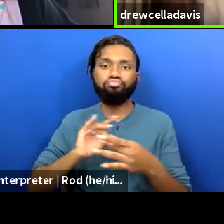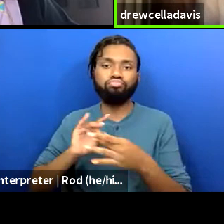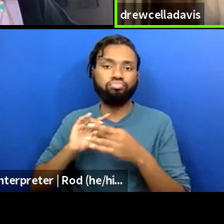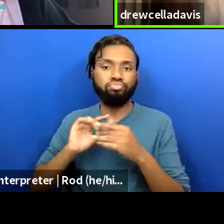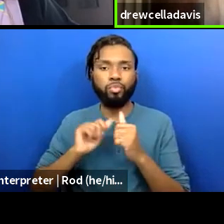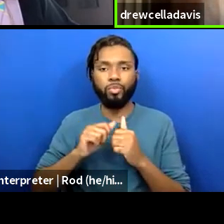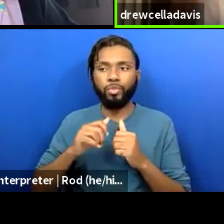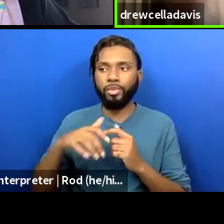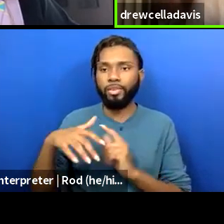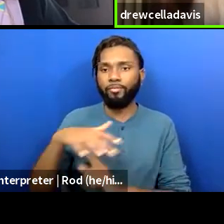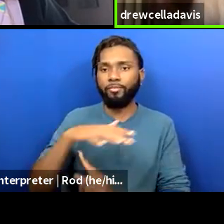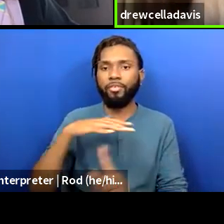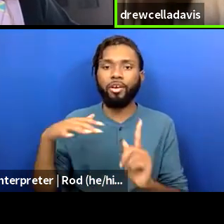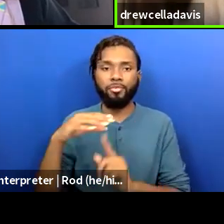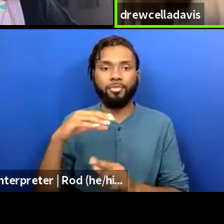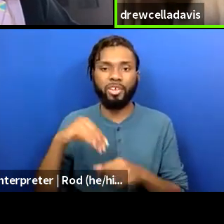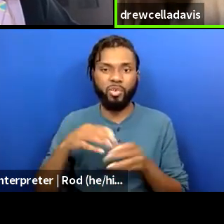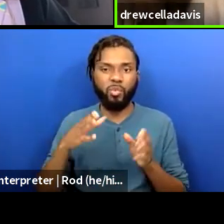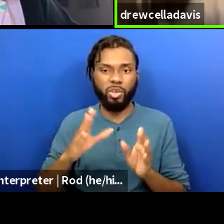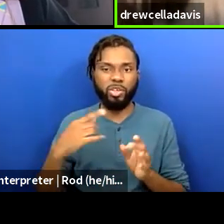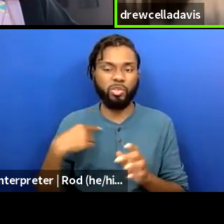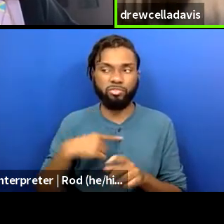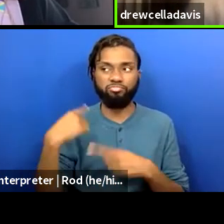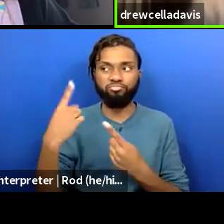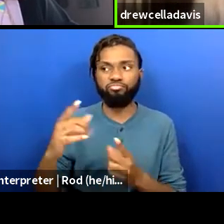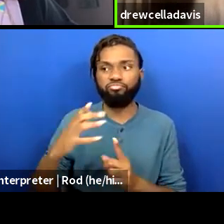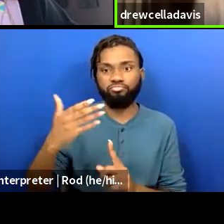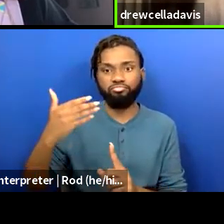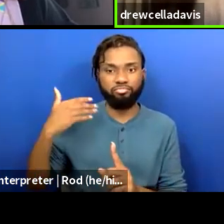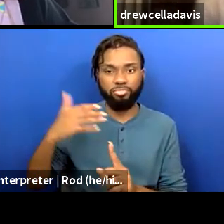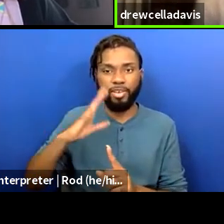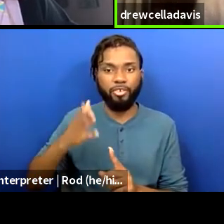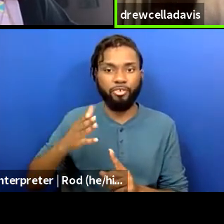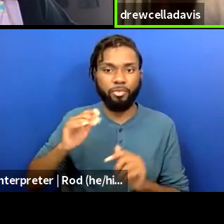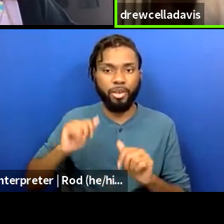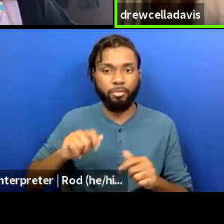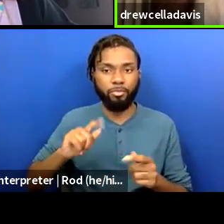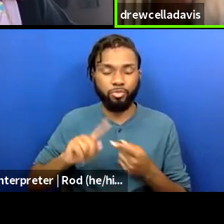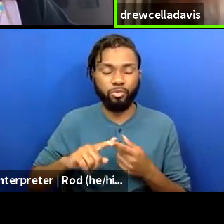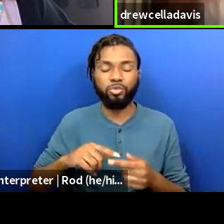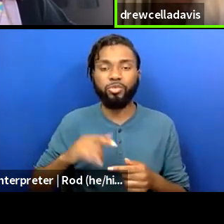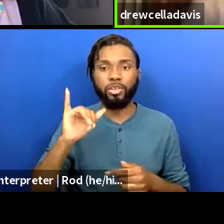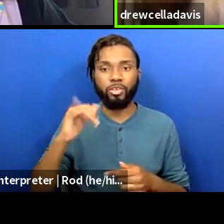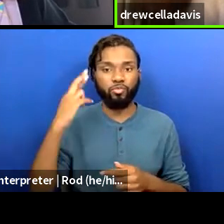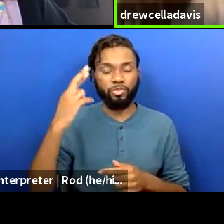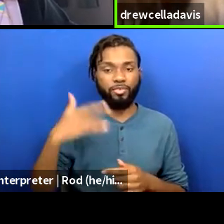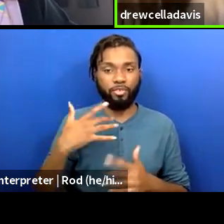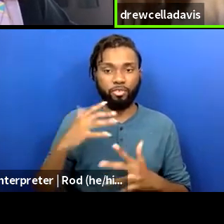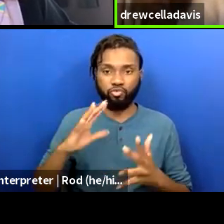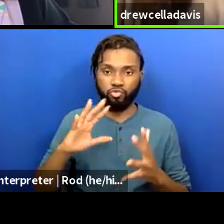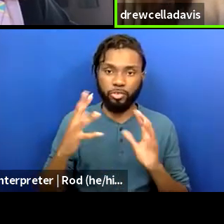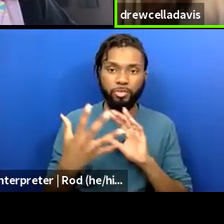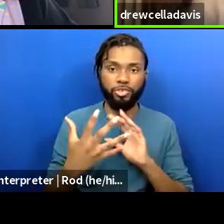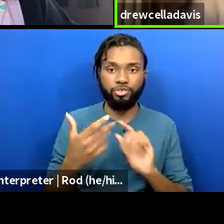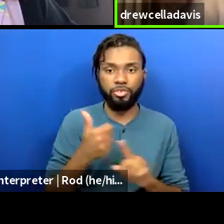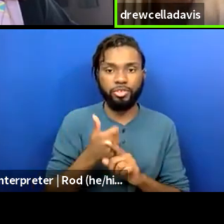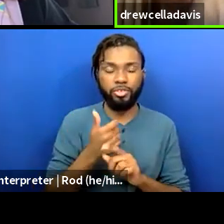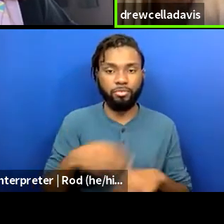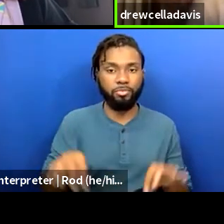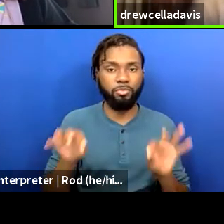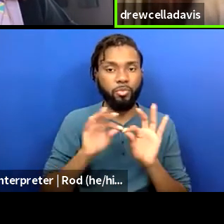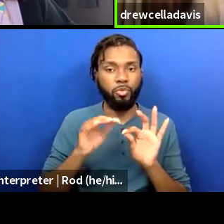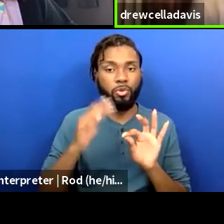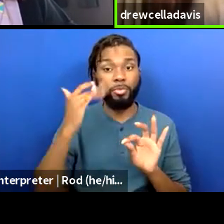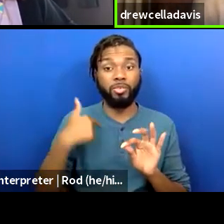been able to, which is why I think then transformation is so important, because what we need is something that has